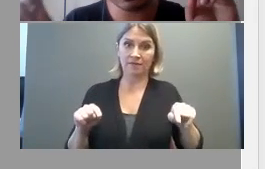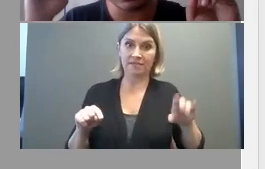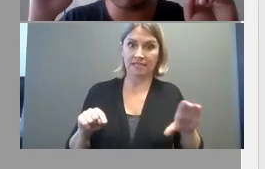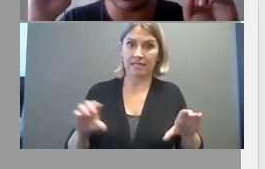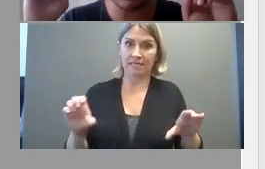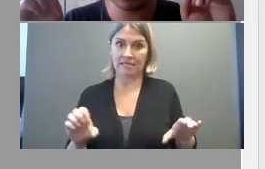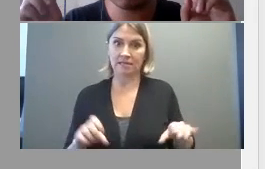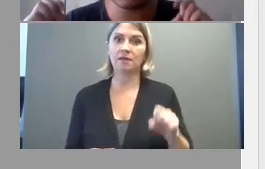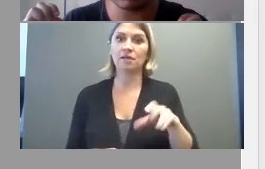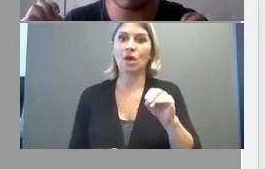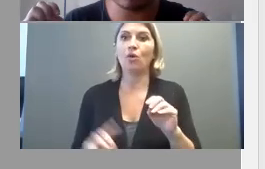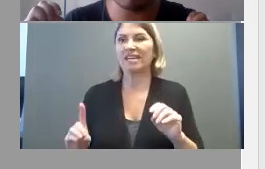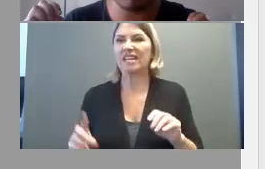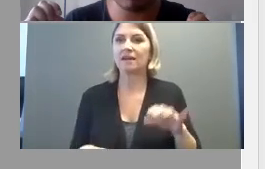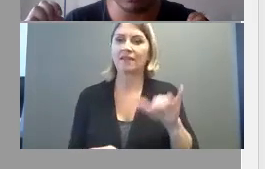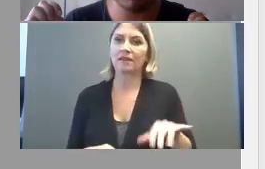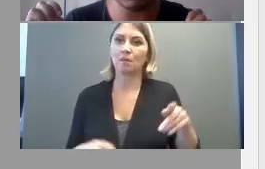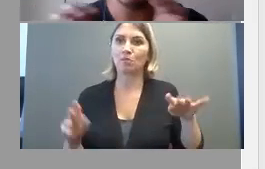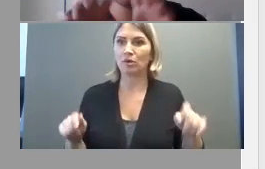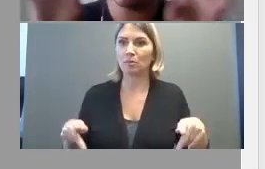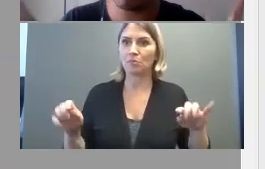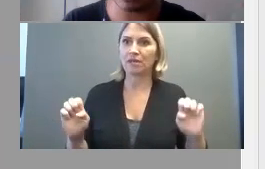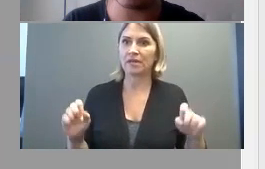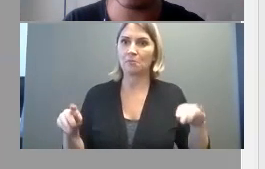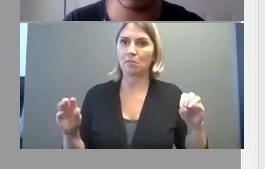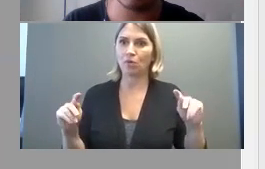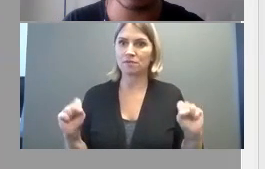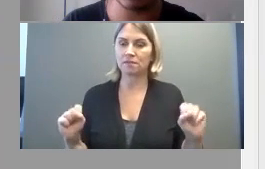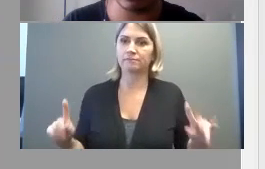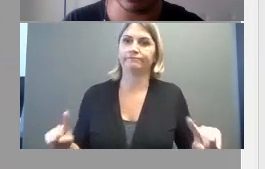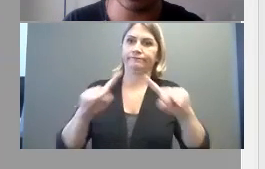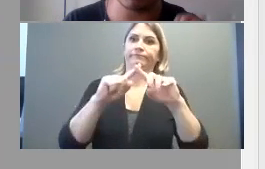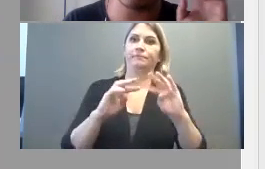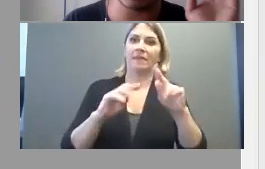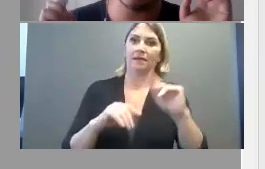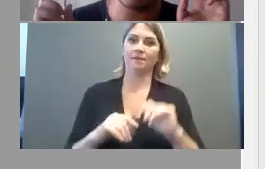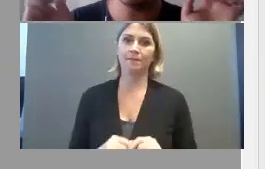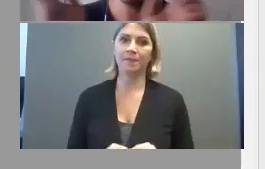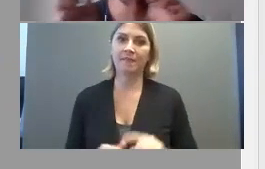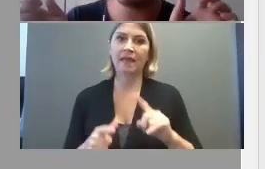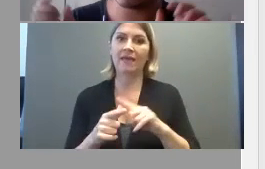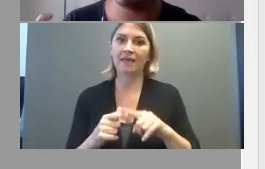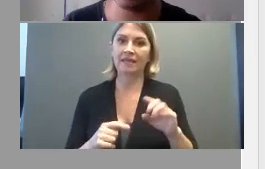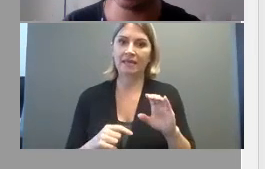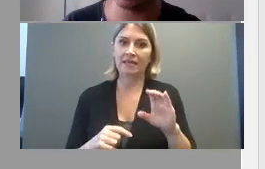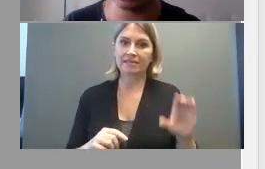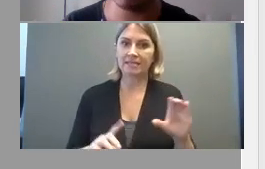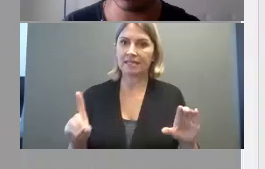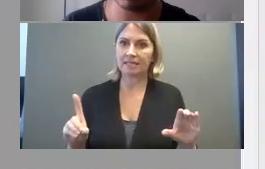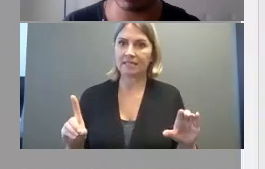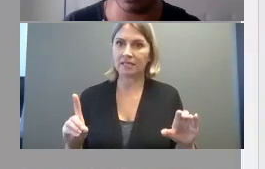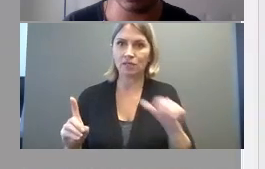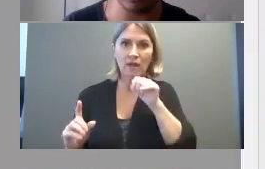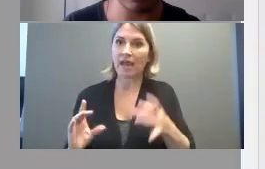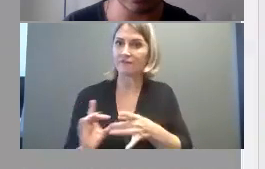the pre-visit number and the post-visit number for B encompasses the C and D values, but C and D do not have any relationship